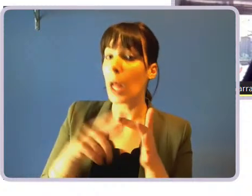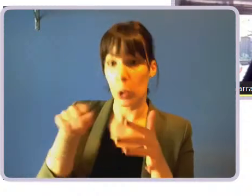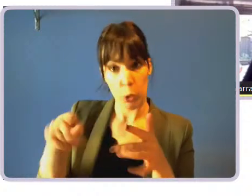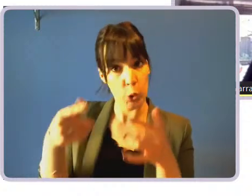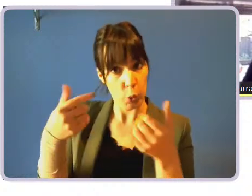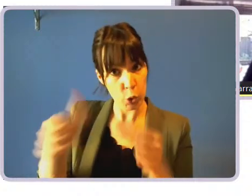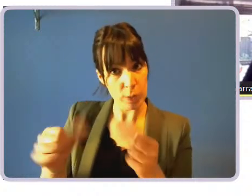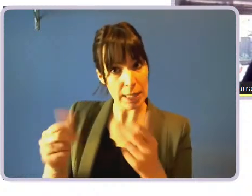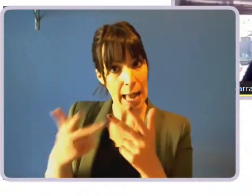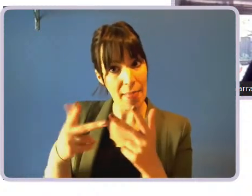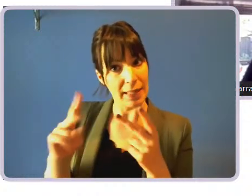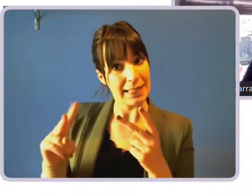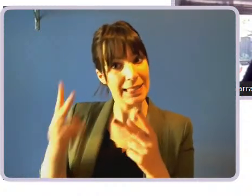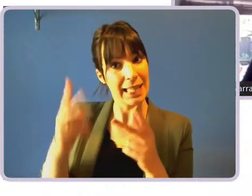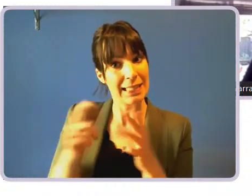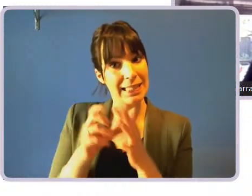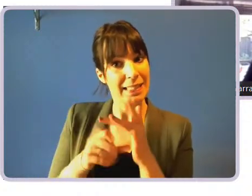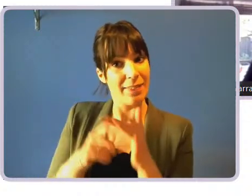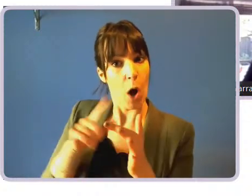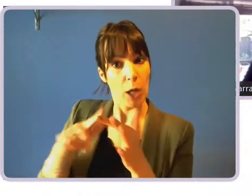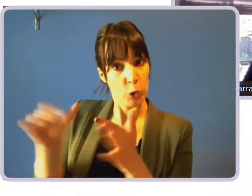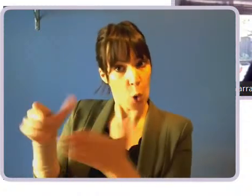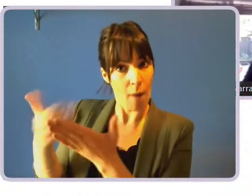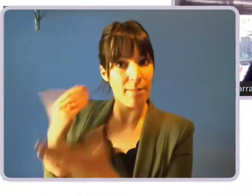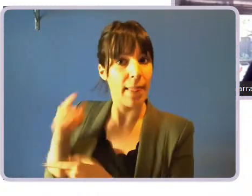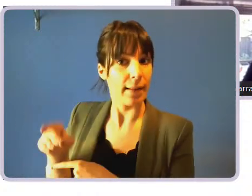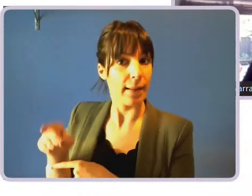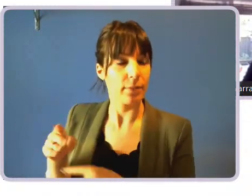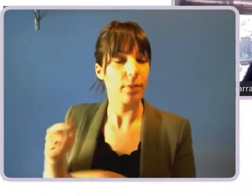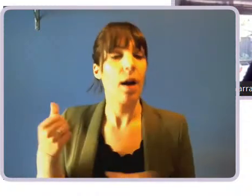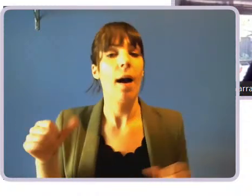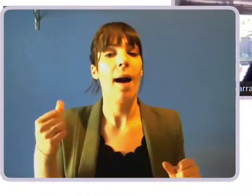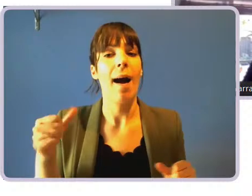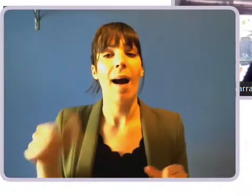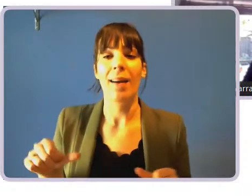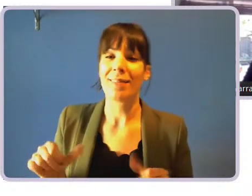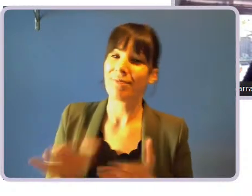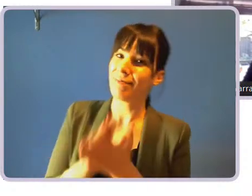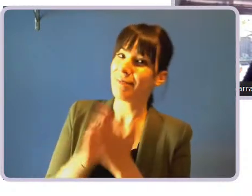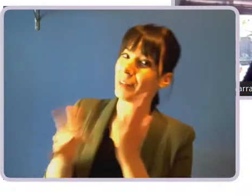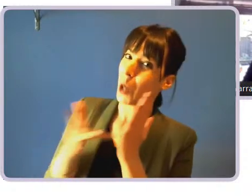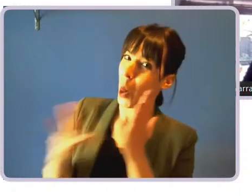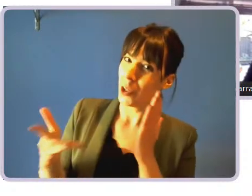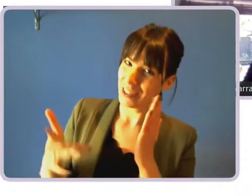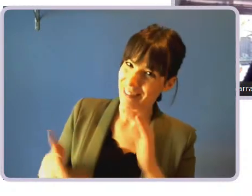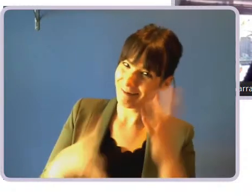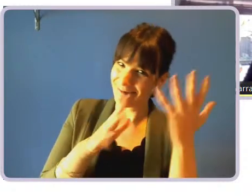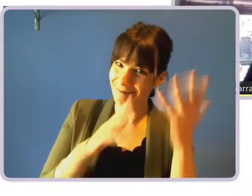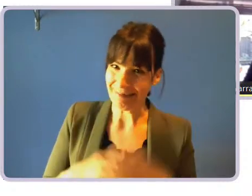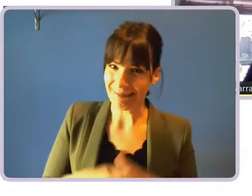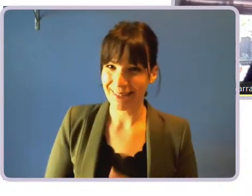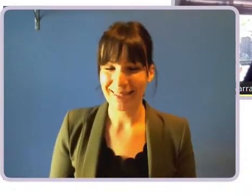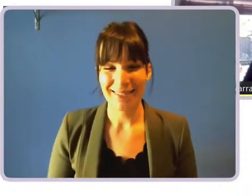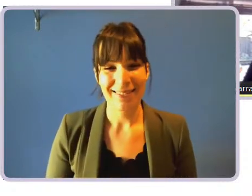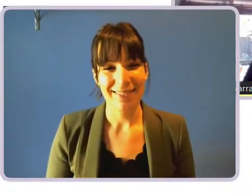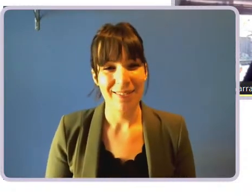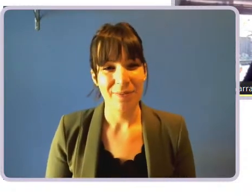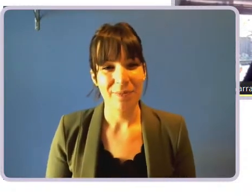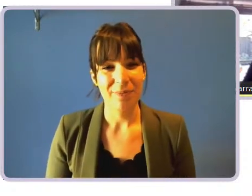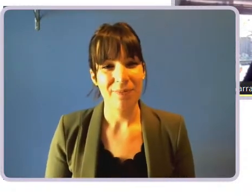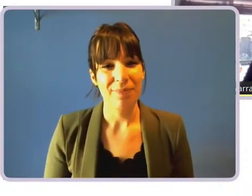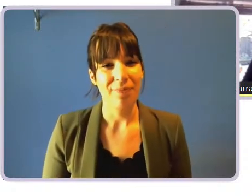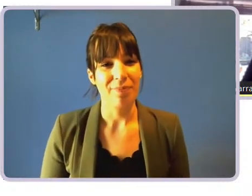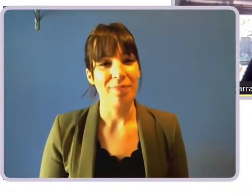Apologies, everyone. Great. The joys of technology. We've all done it. All right. I think it's